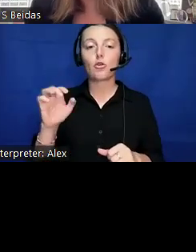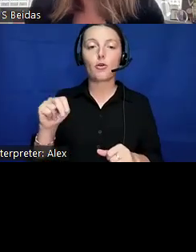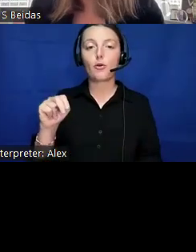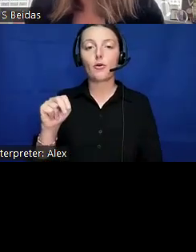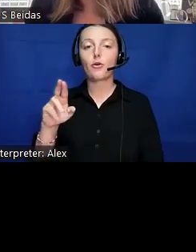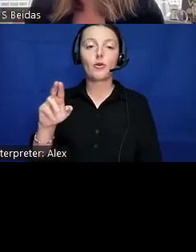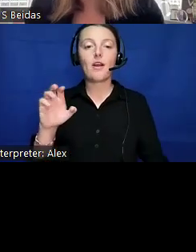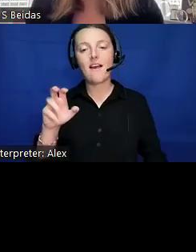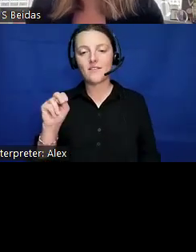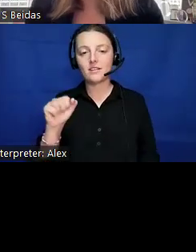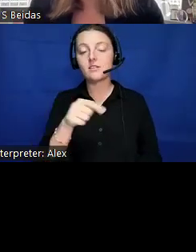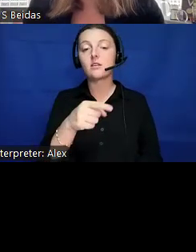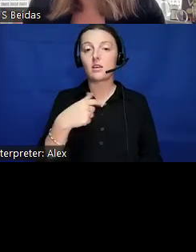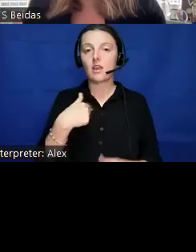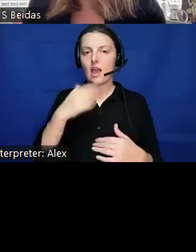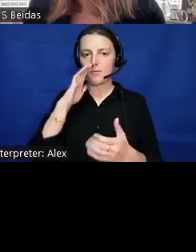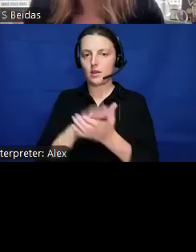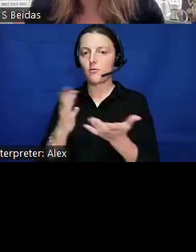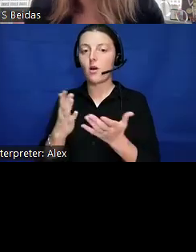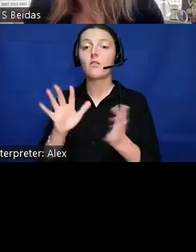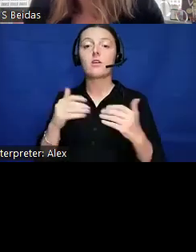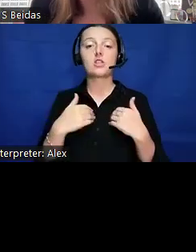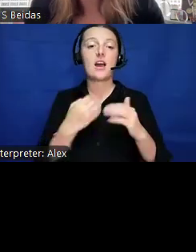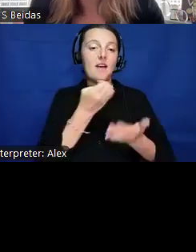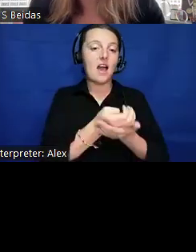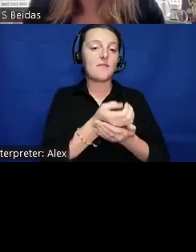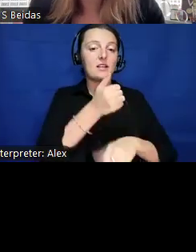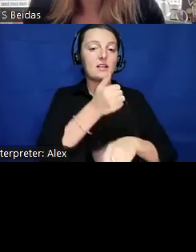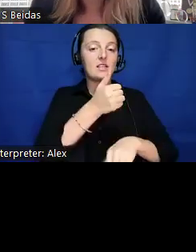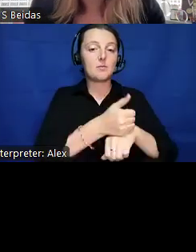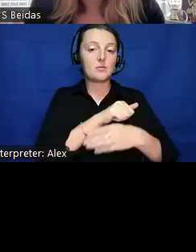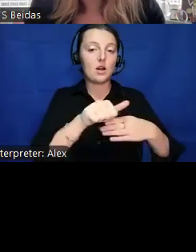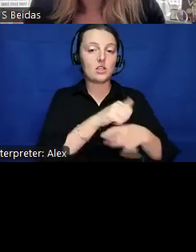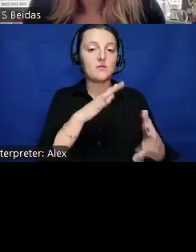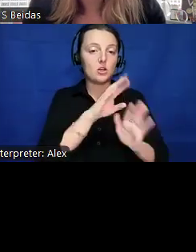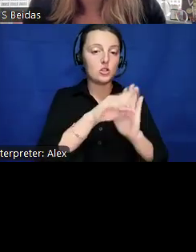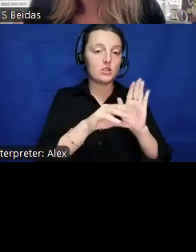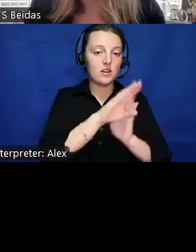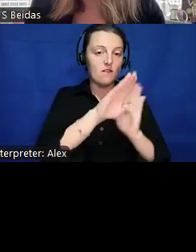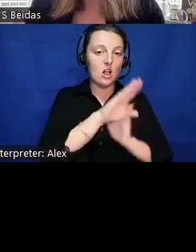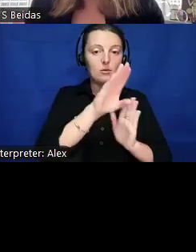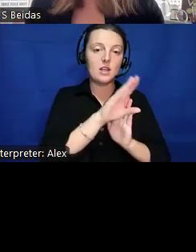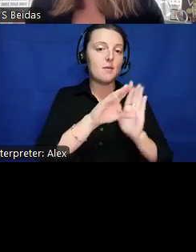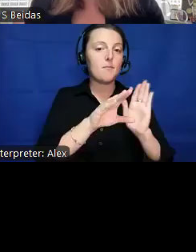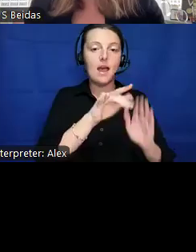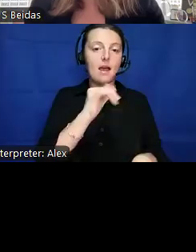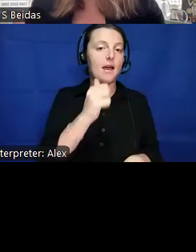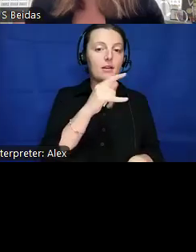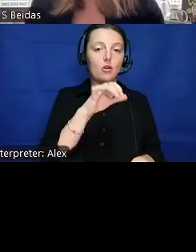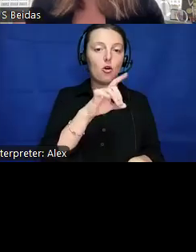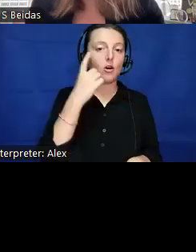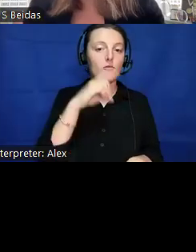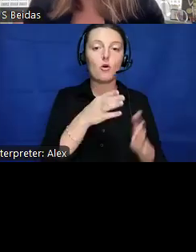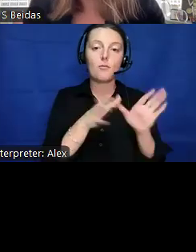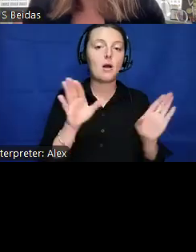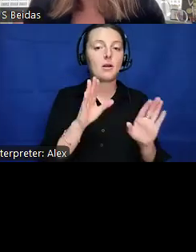of these evidence-based practices that had been developed in the backyard of the public behavioral health delivery system in the city of Philadelphia. And he